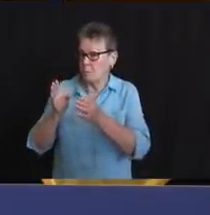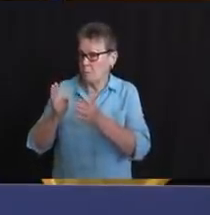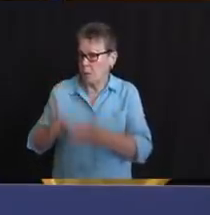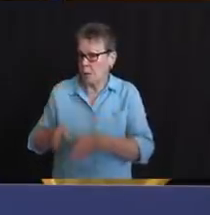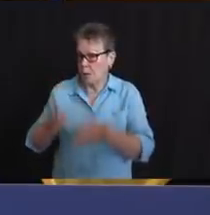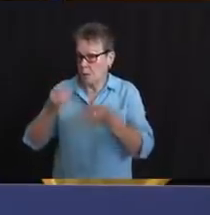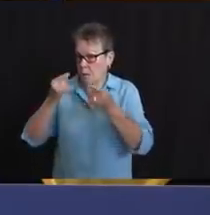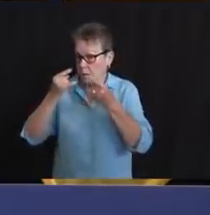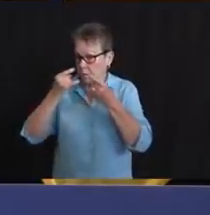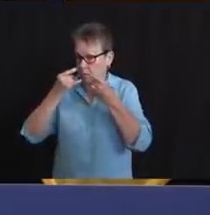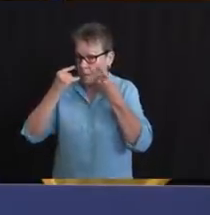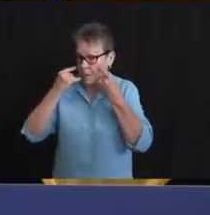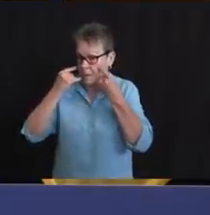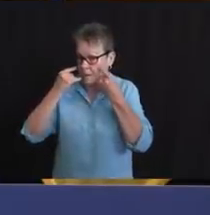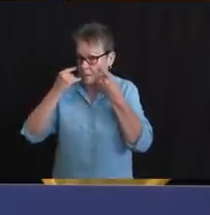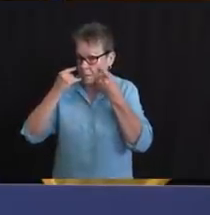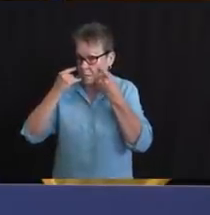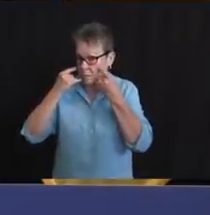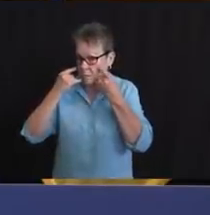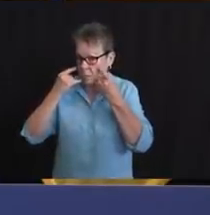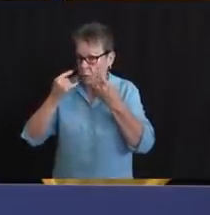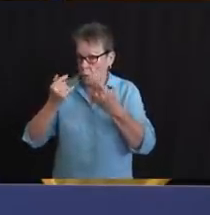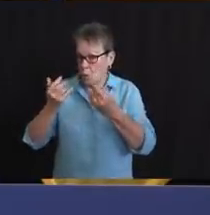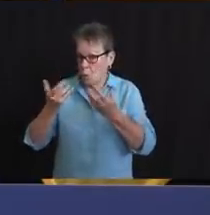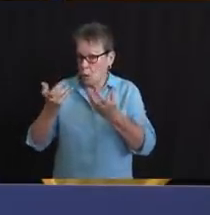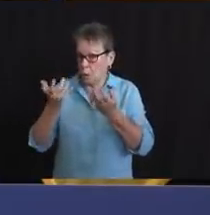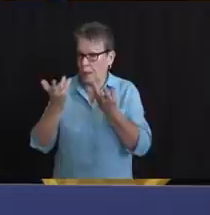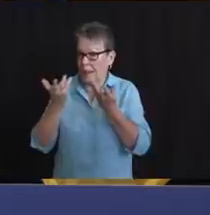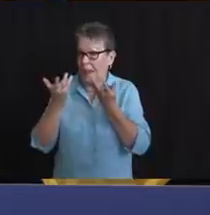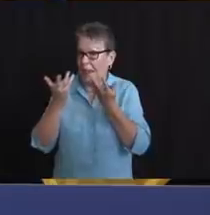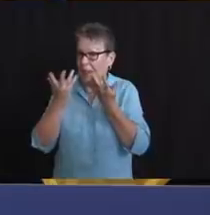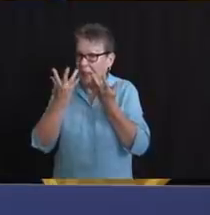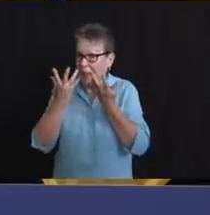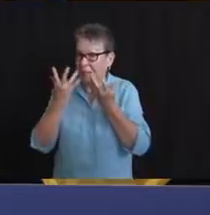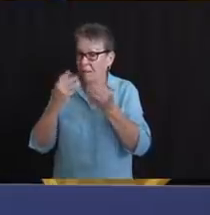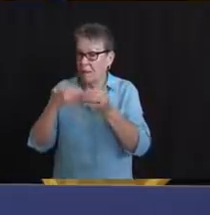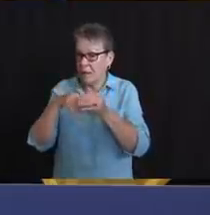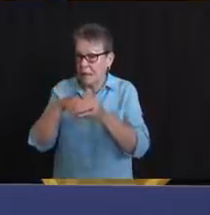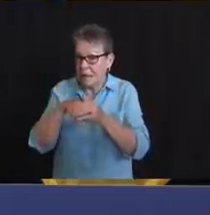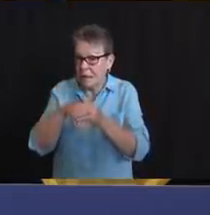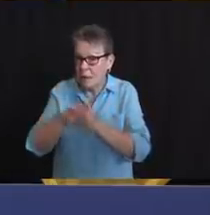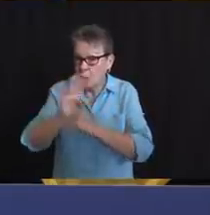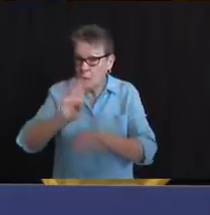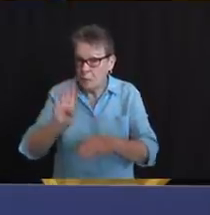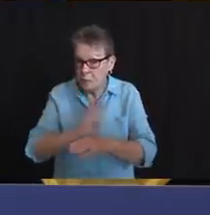a price of admission. That is unacceptable, and we will enforce that.